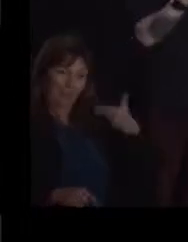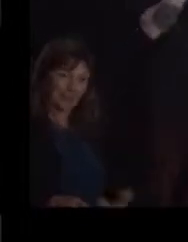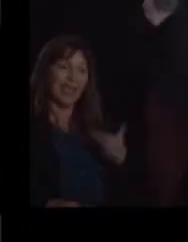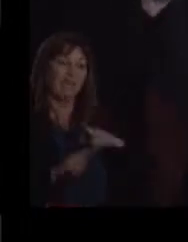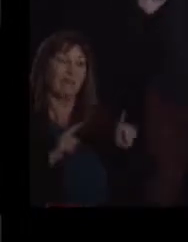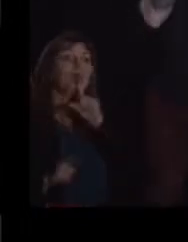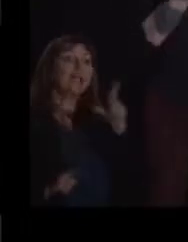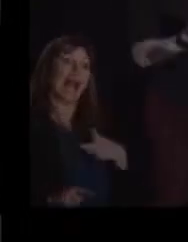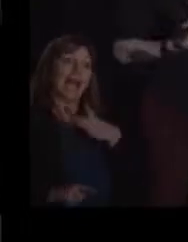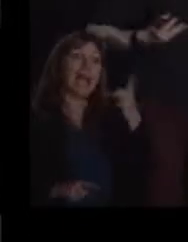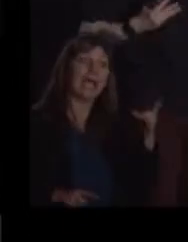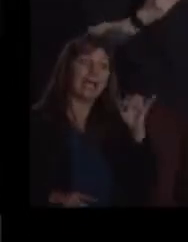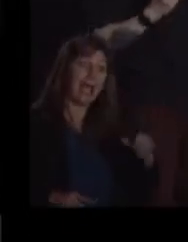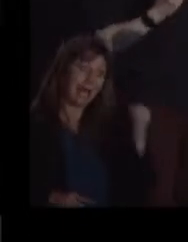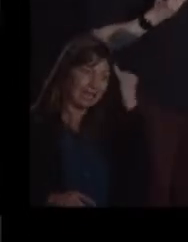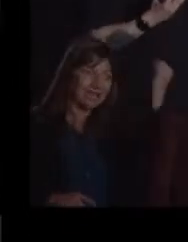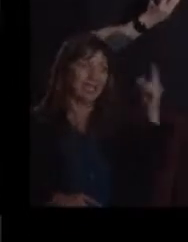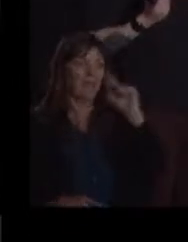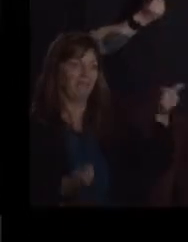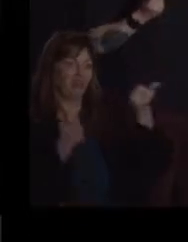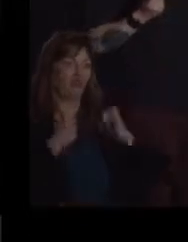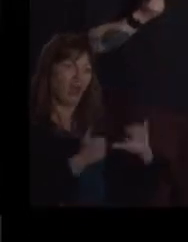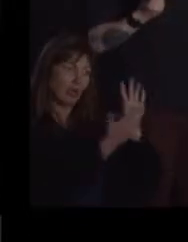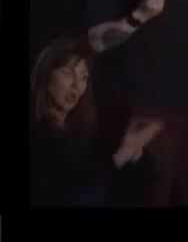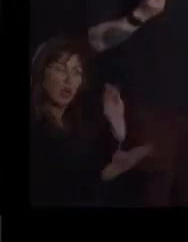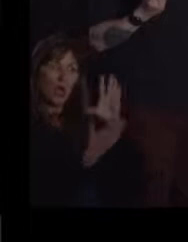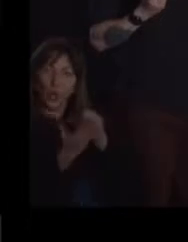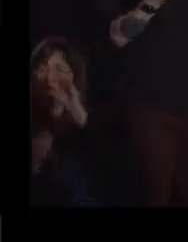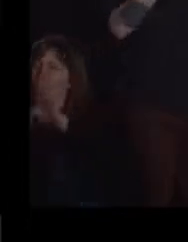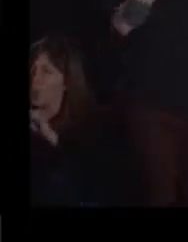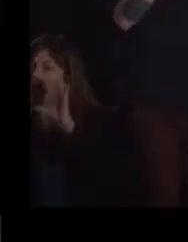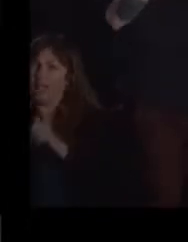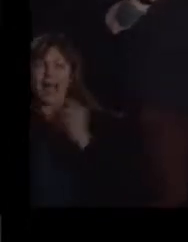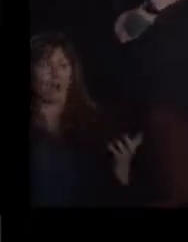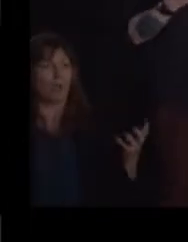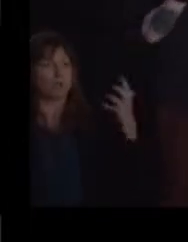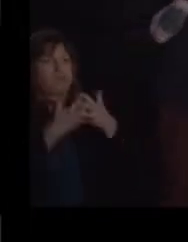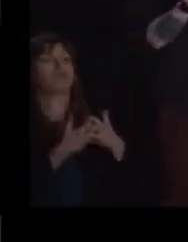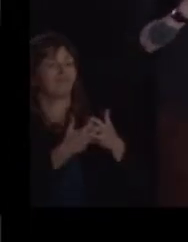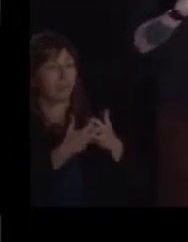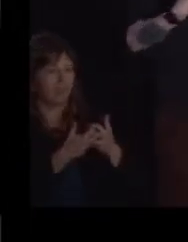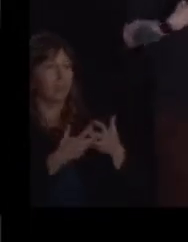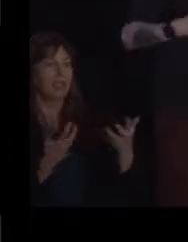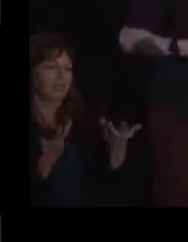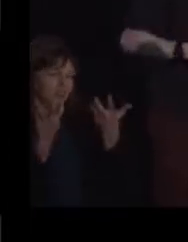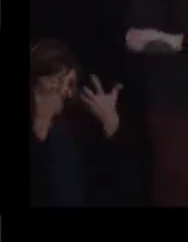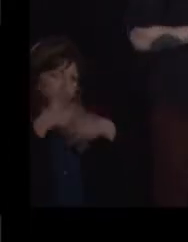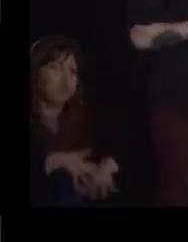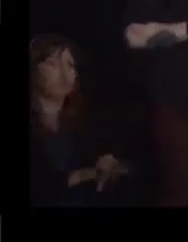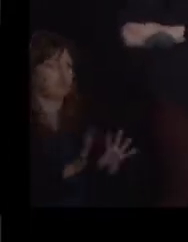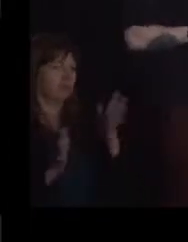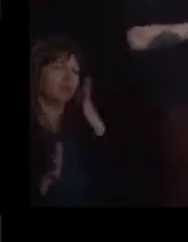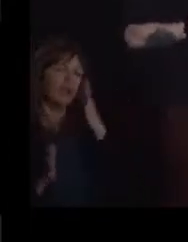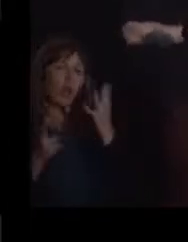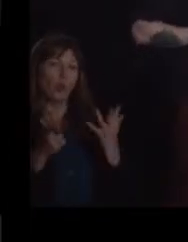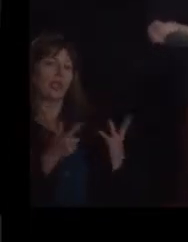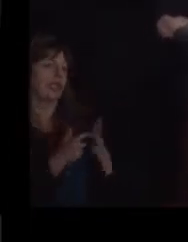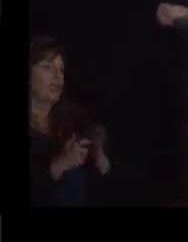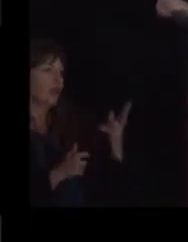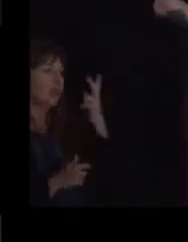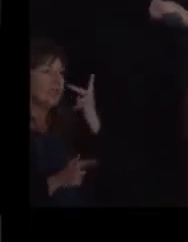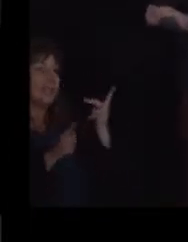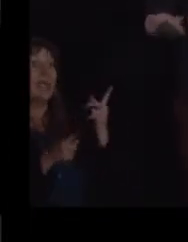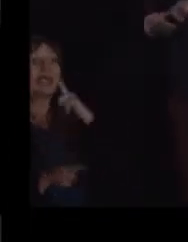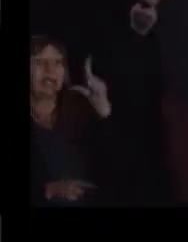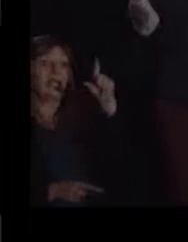of it. I would like to at least try to summon some polymath vibes, you know, like